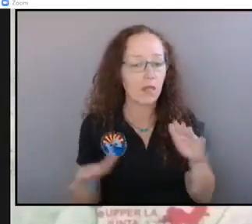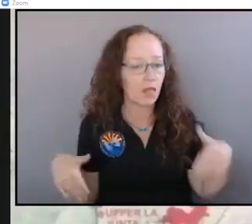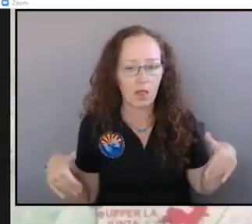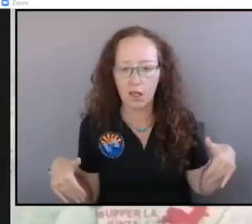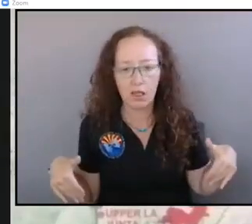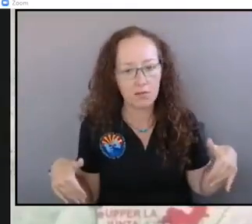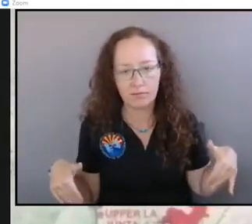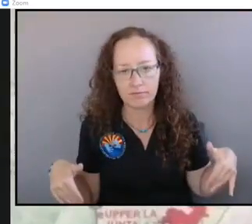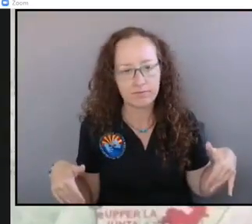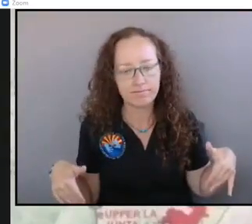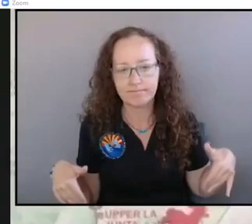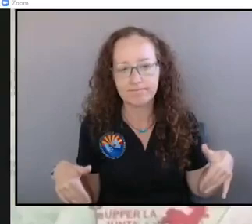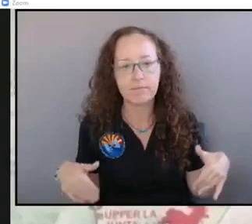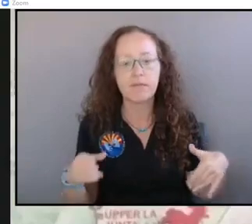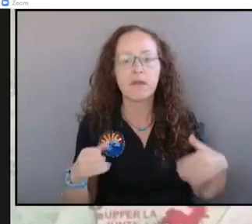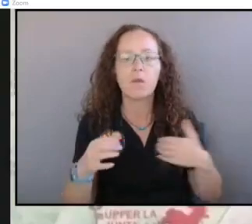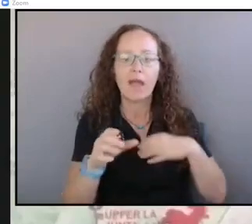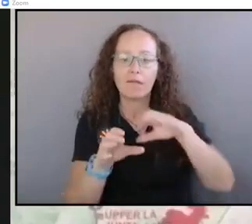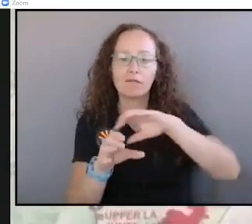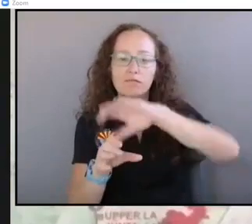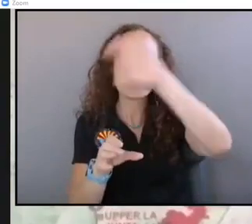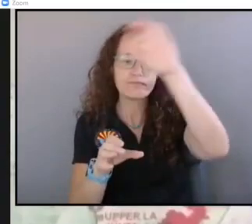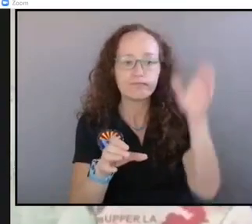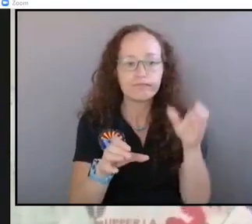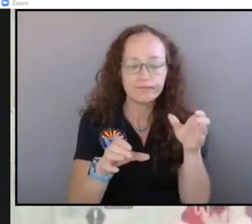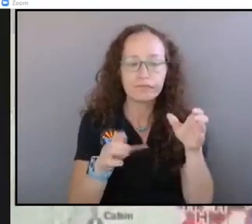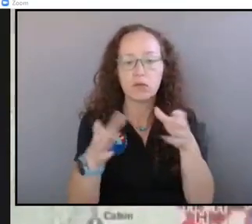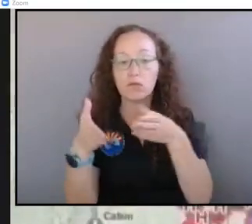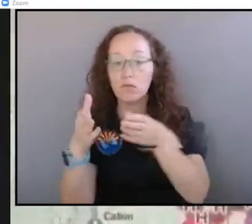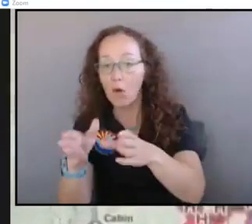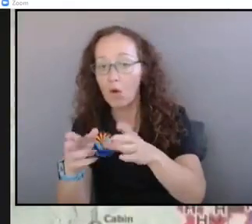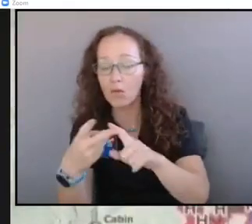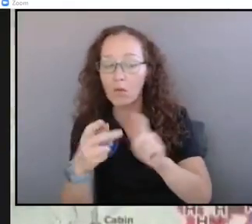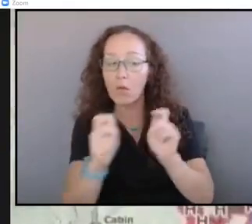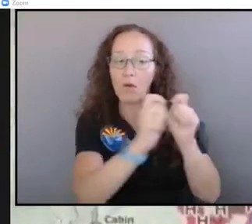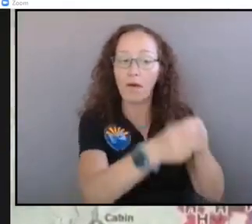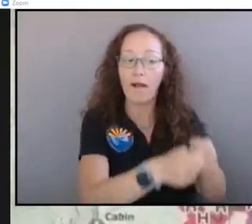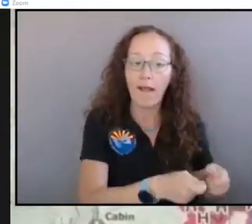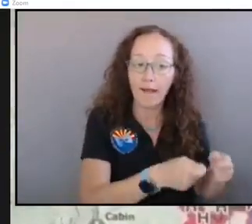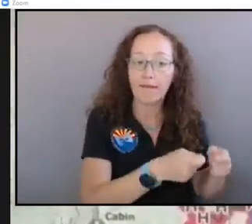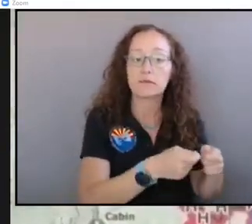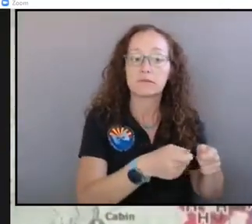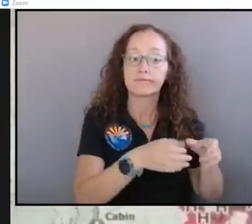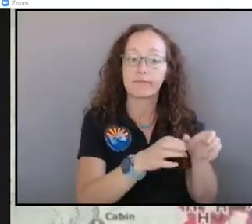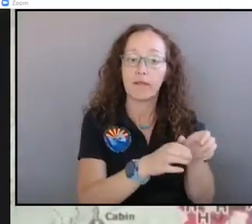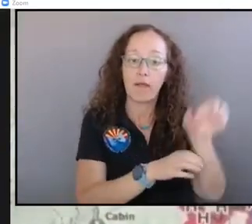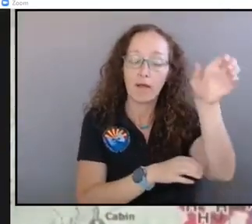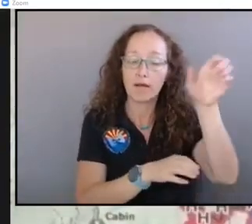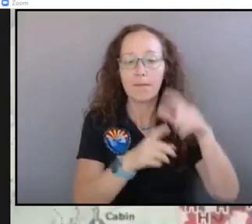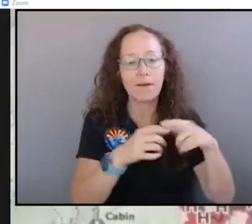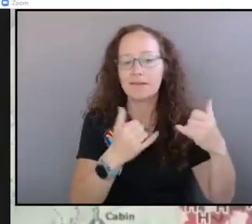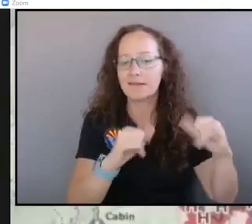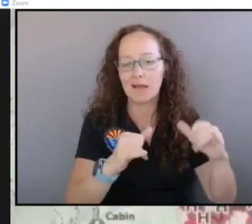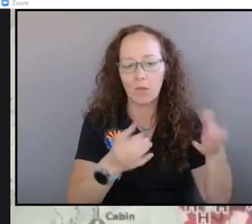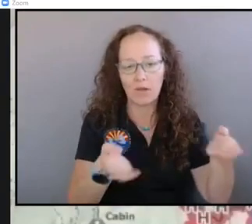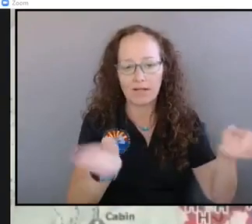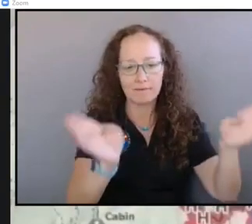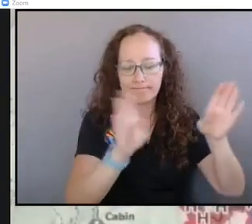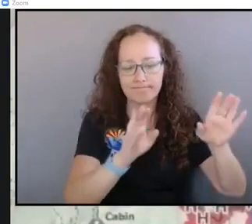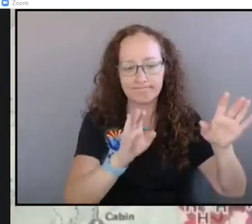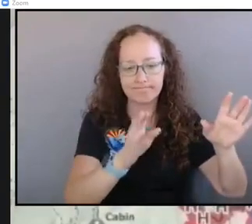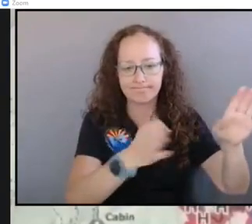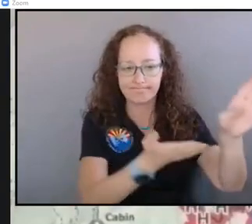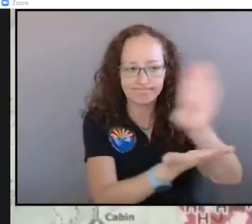a roadway or by hand line, but it still needs to be filled in. Like we reported the last couple